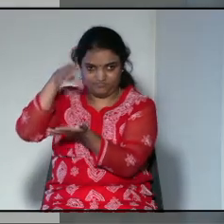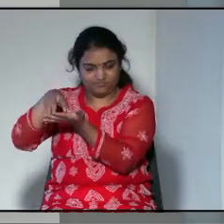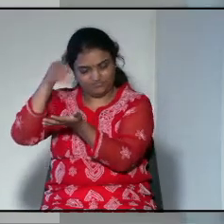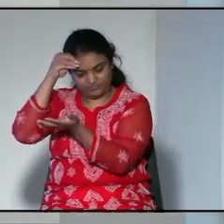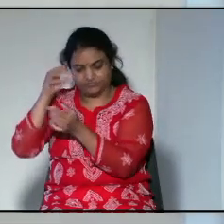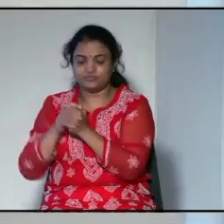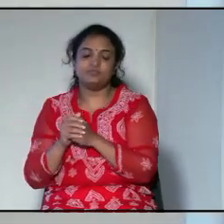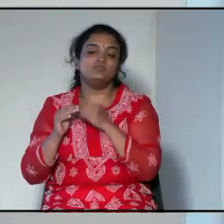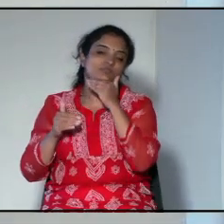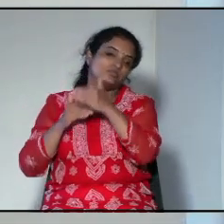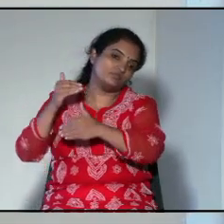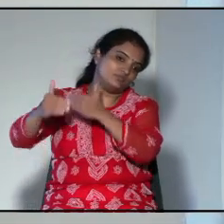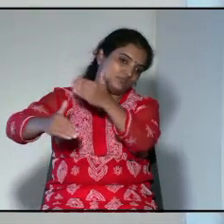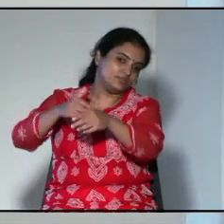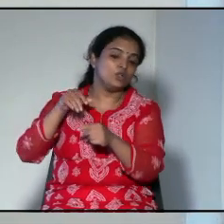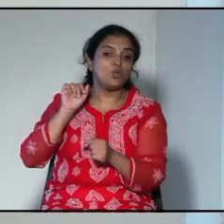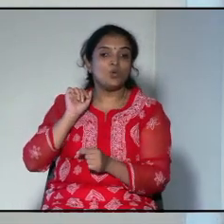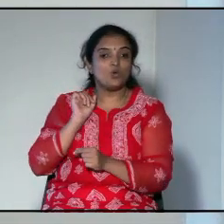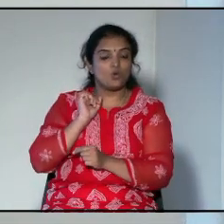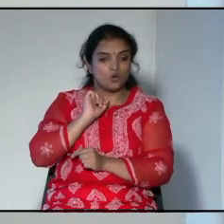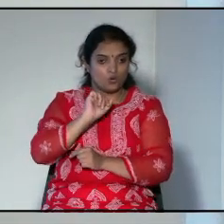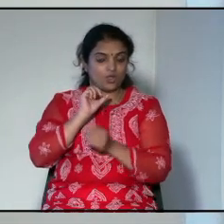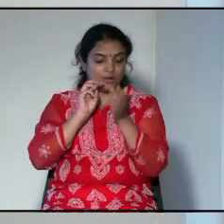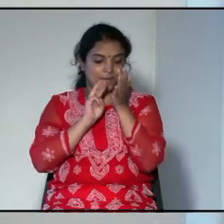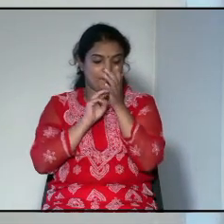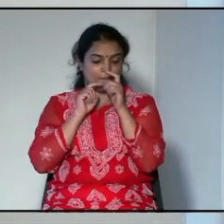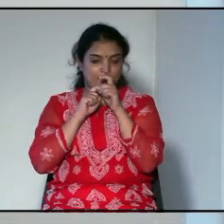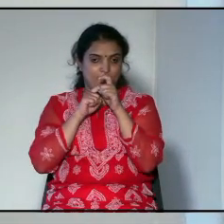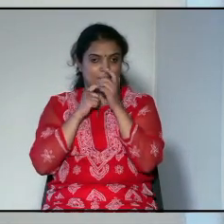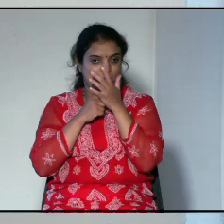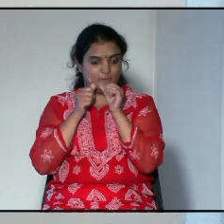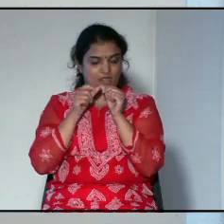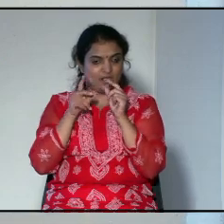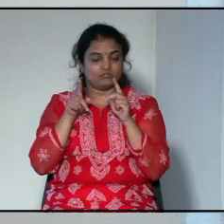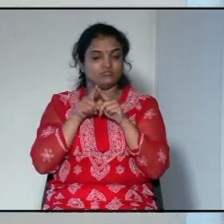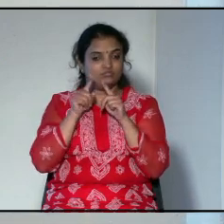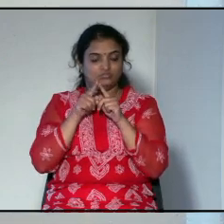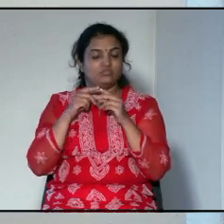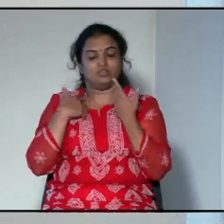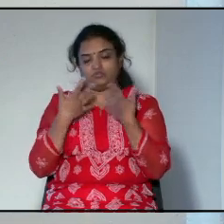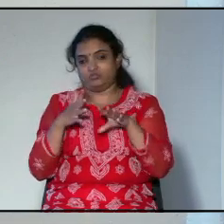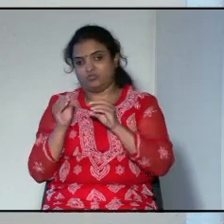Sirman Bagel. When she returned to Bastar 2 years later,